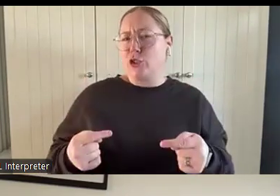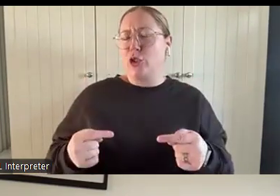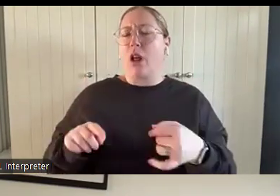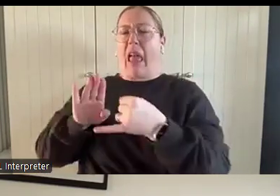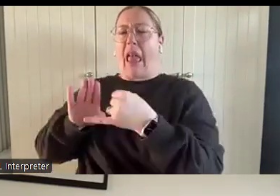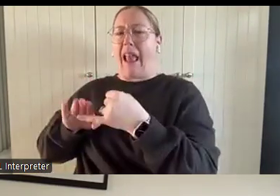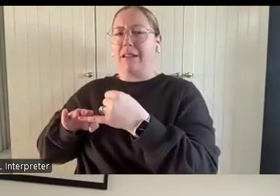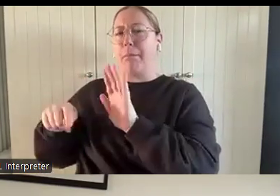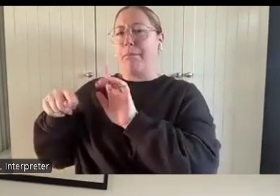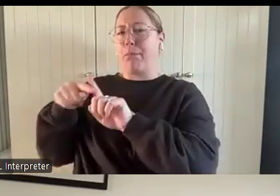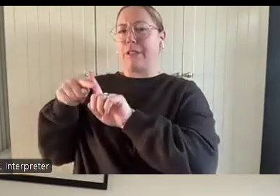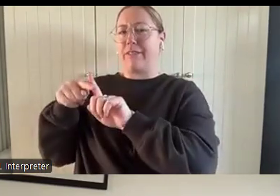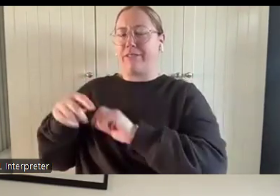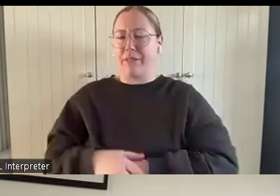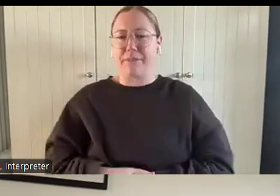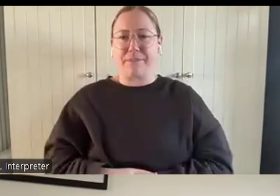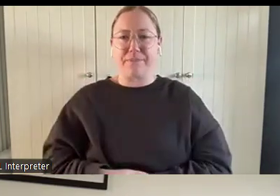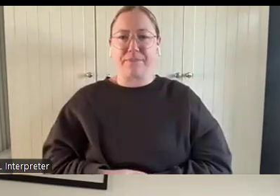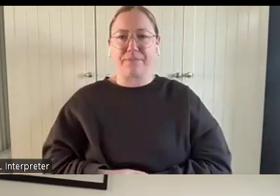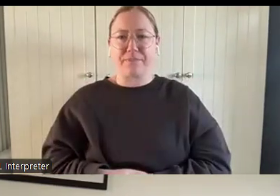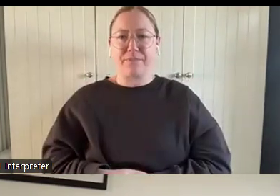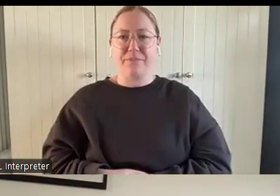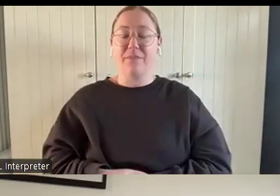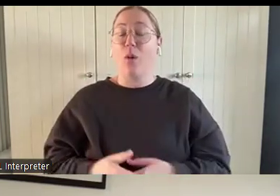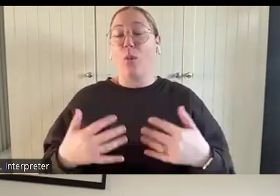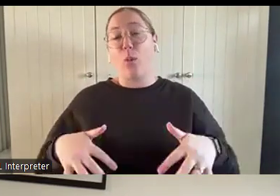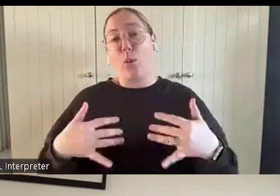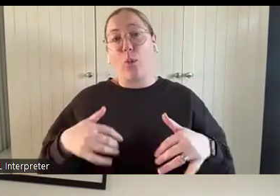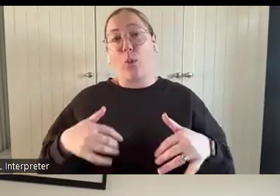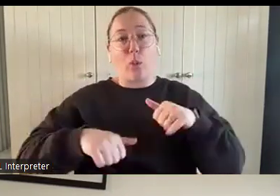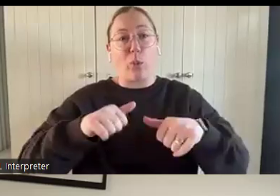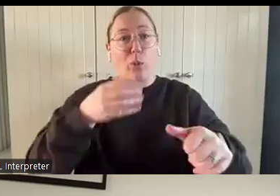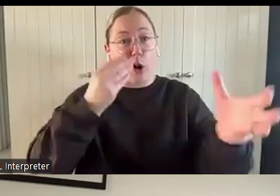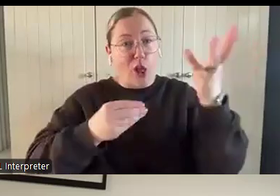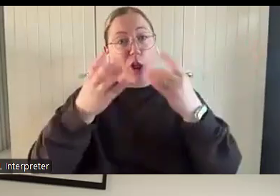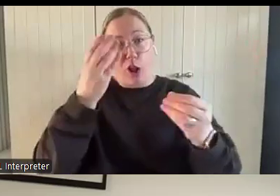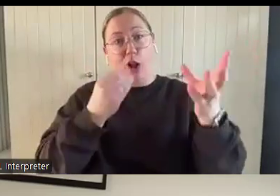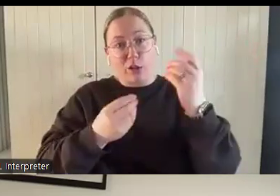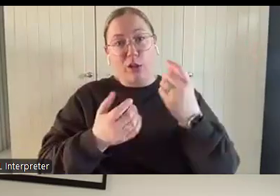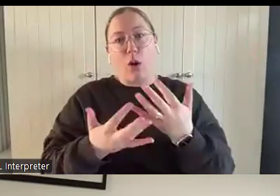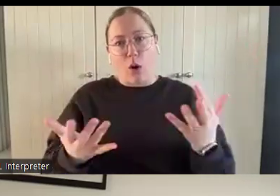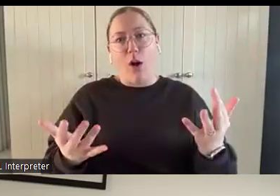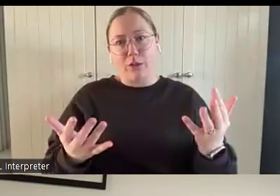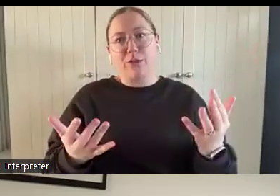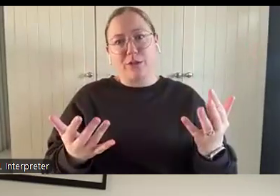tips. So we've learned so much along the way and we're under no illusion that it would all be plain